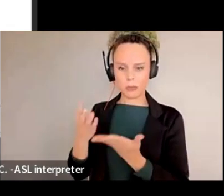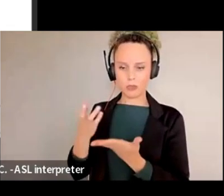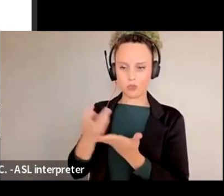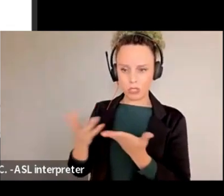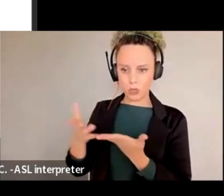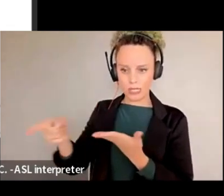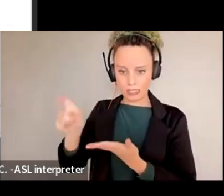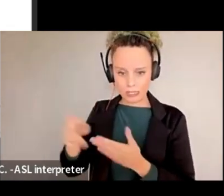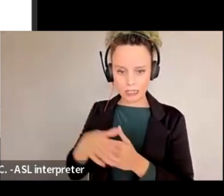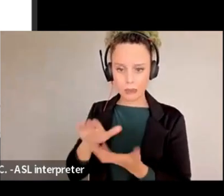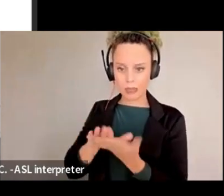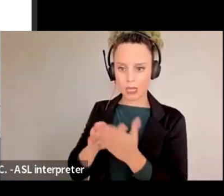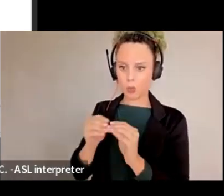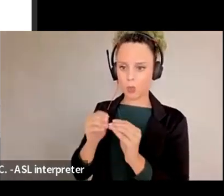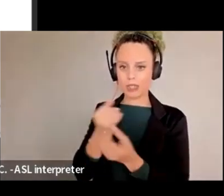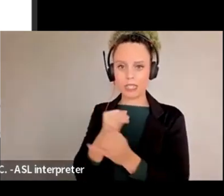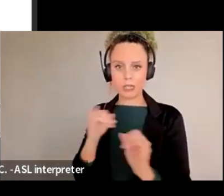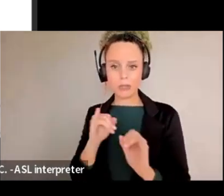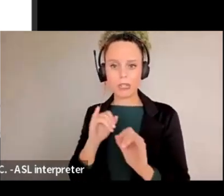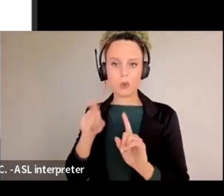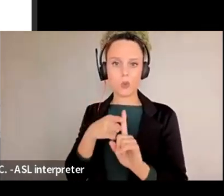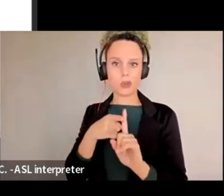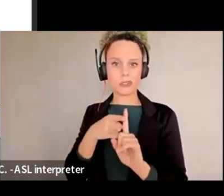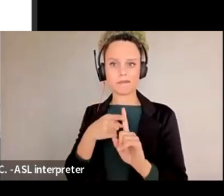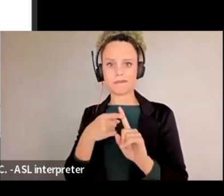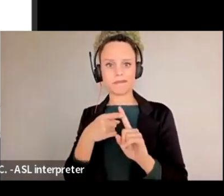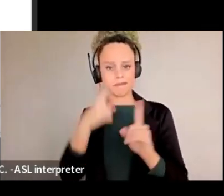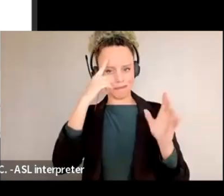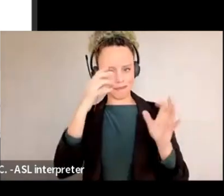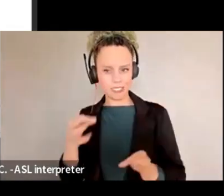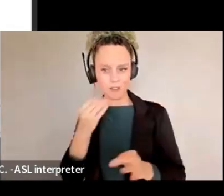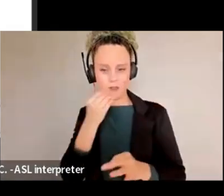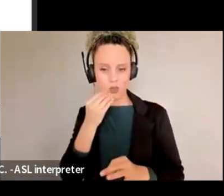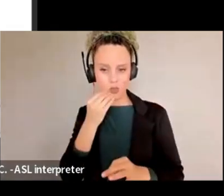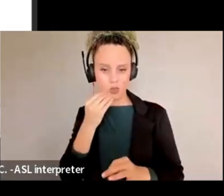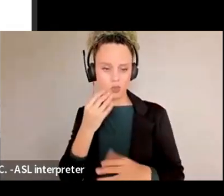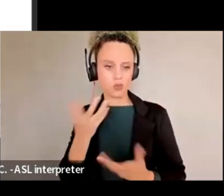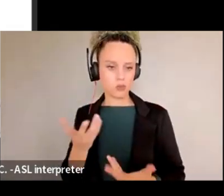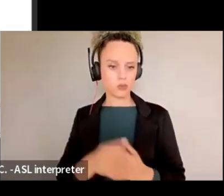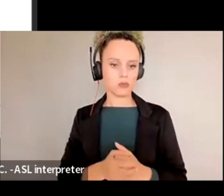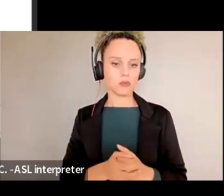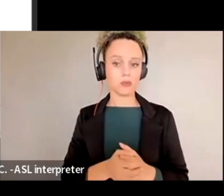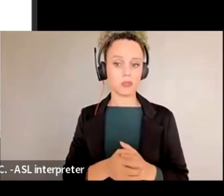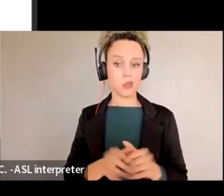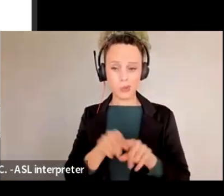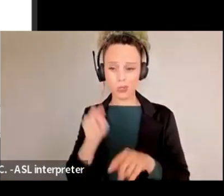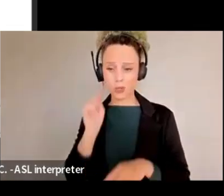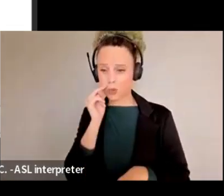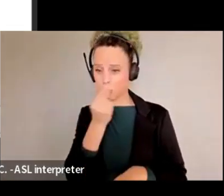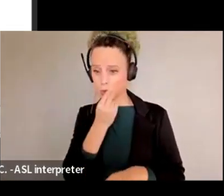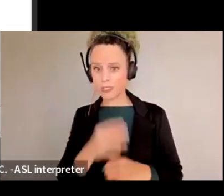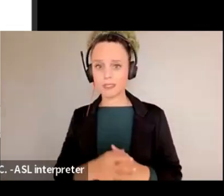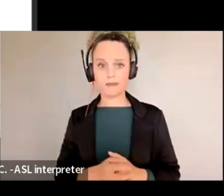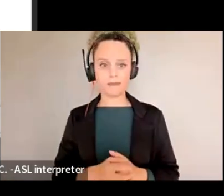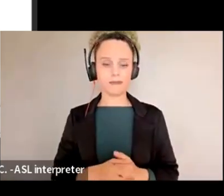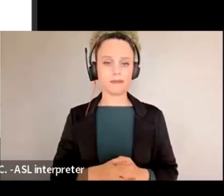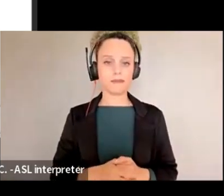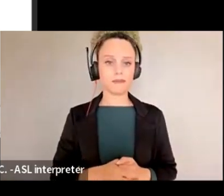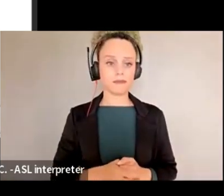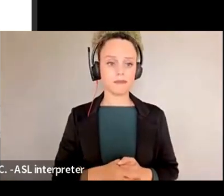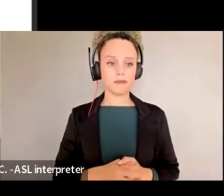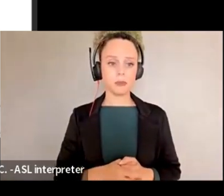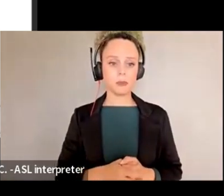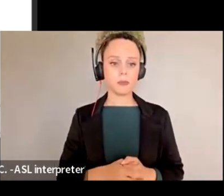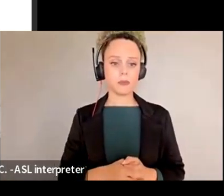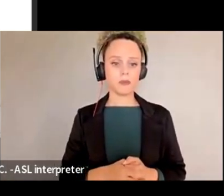clients, have the equipment that they may need in order to be more independent when it comes to food